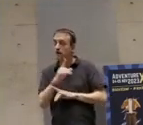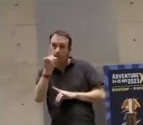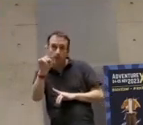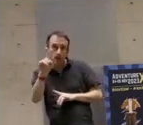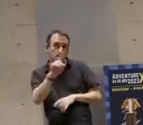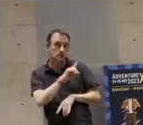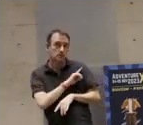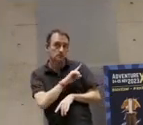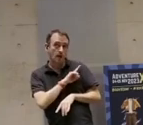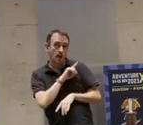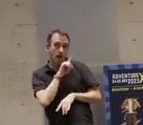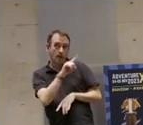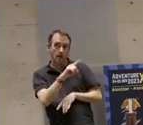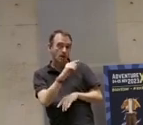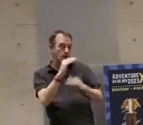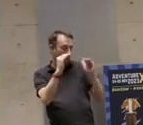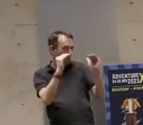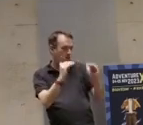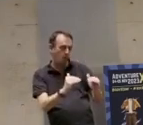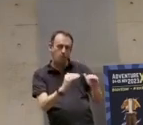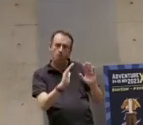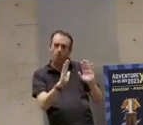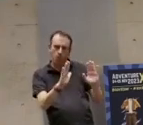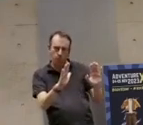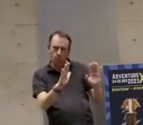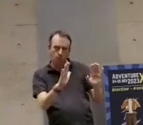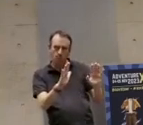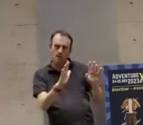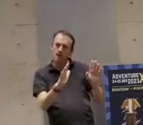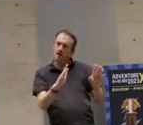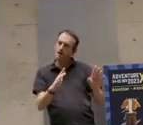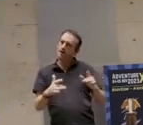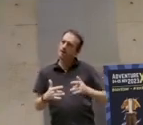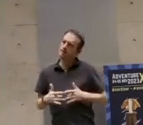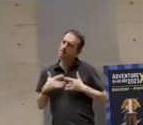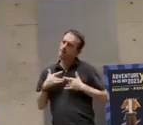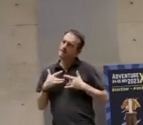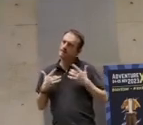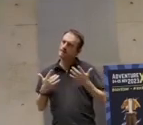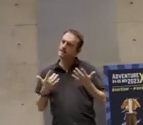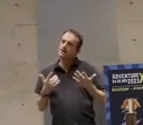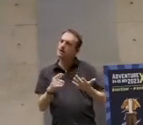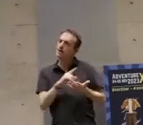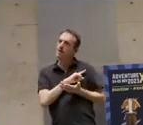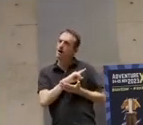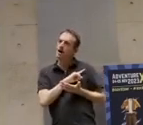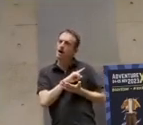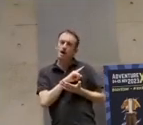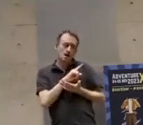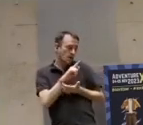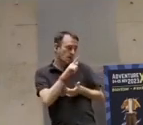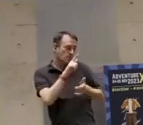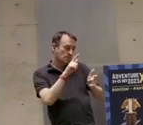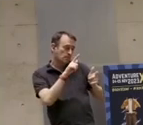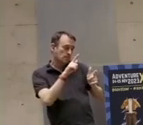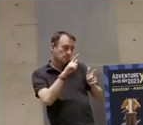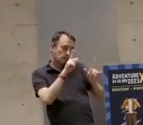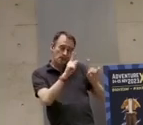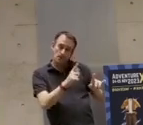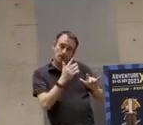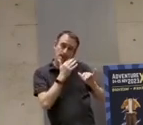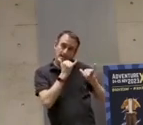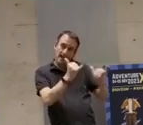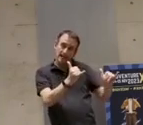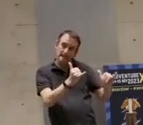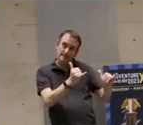And the reason that it's such a low number is because my feeling is there's no point in asking people to test unless you watch that